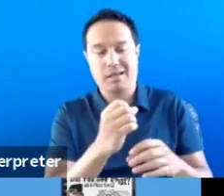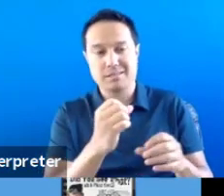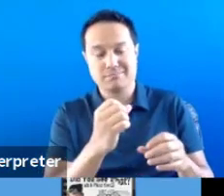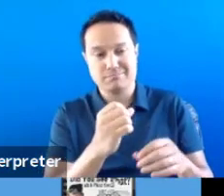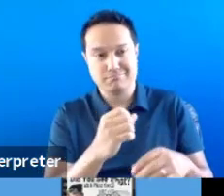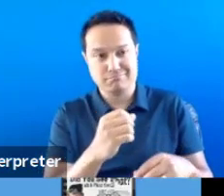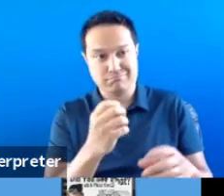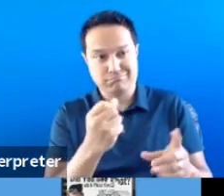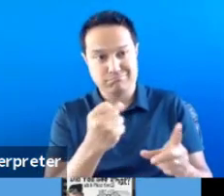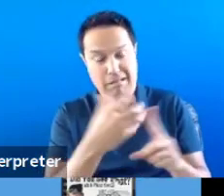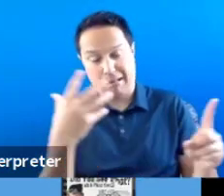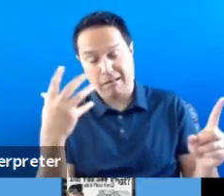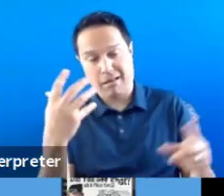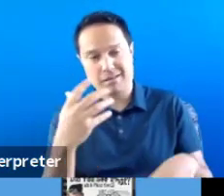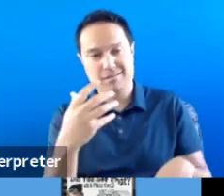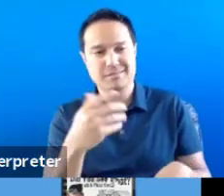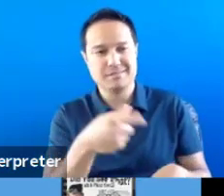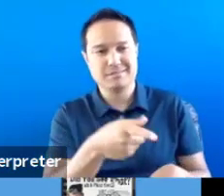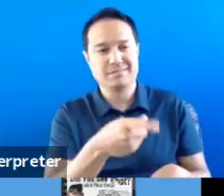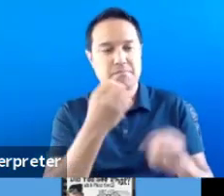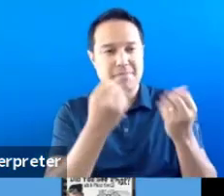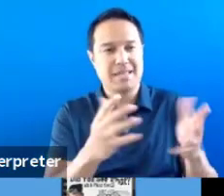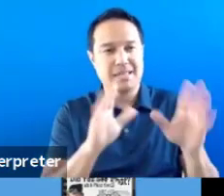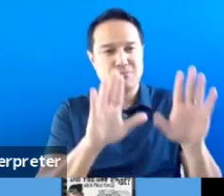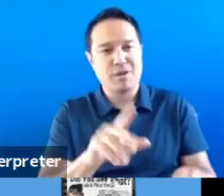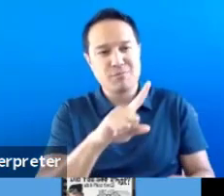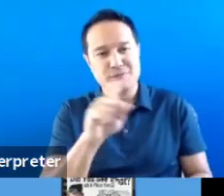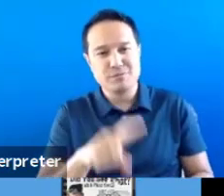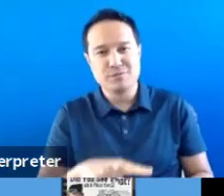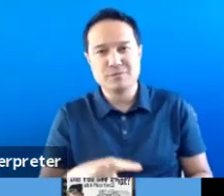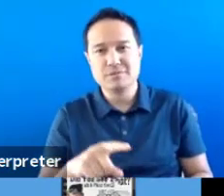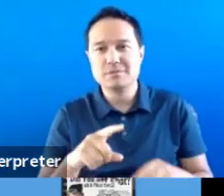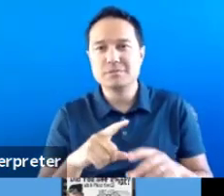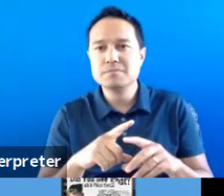many great questions. But while you do that, I'll share and give everybody just